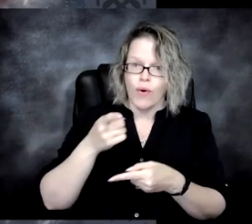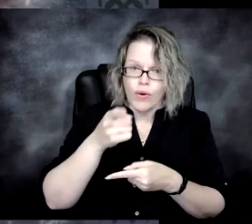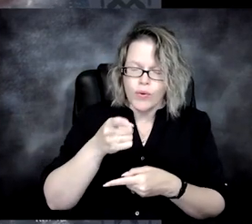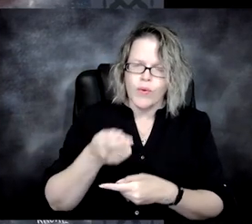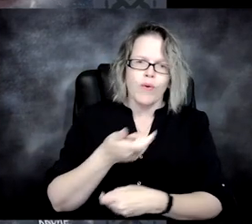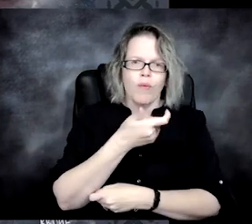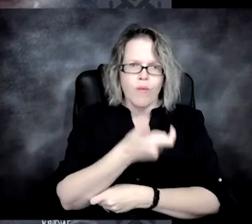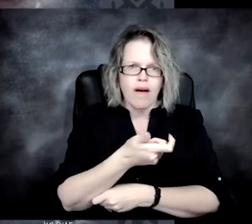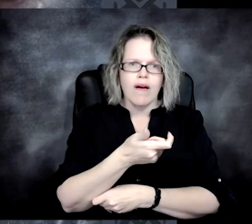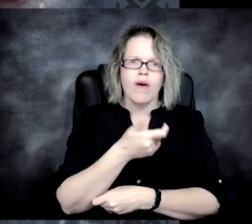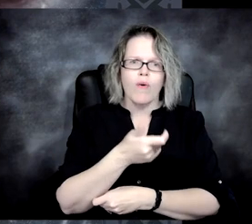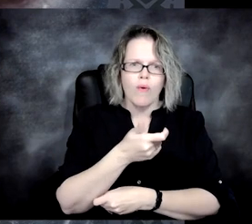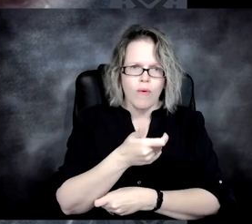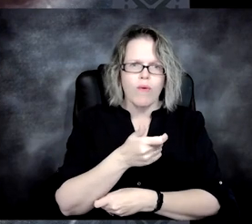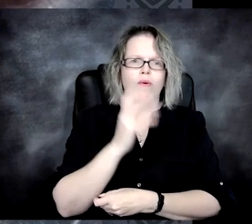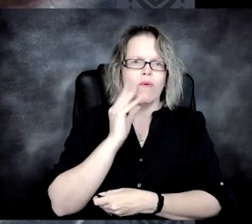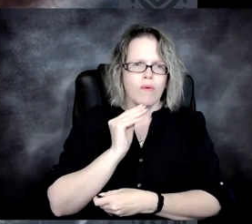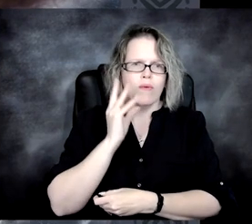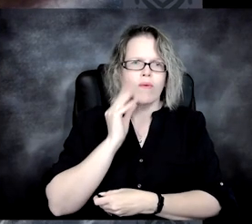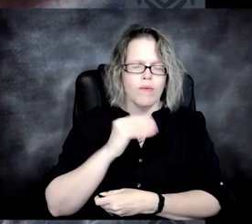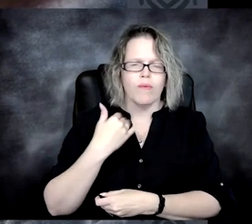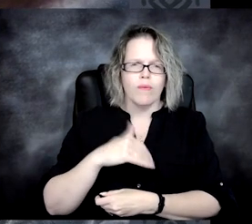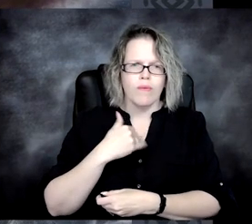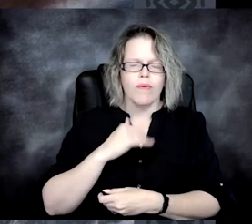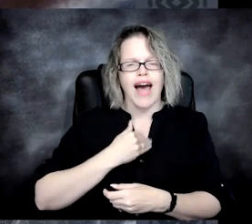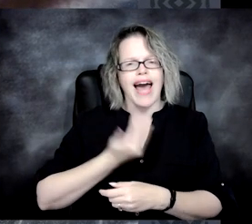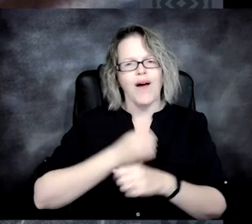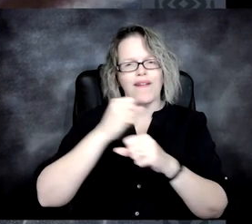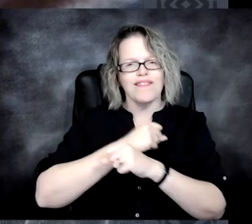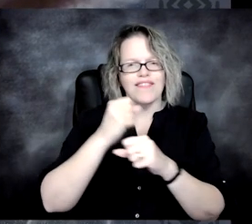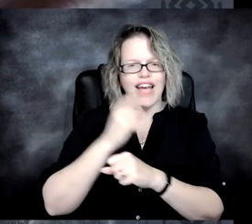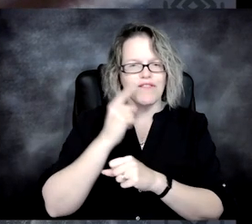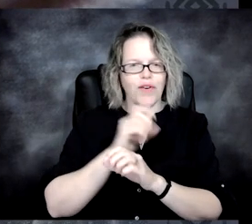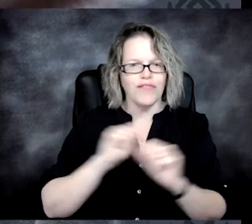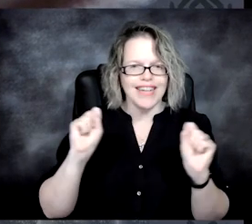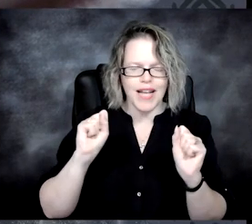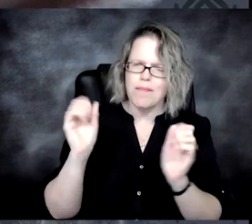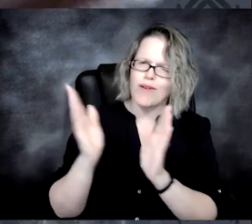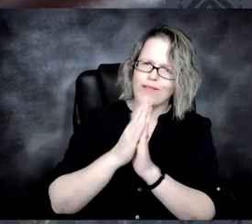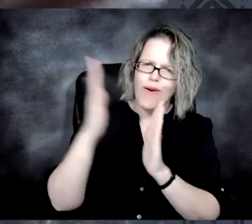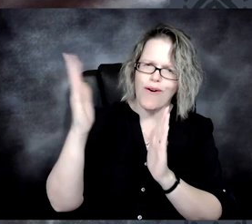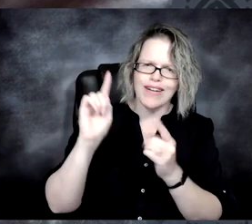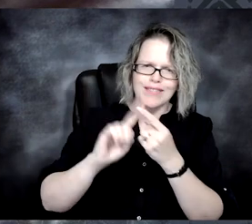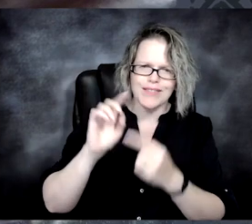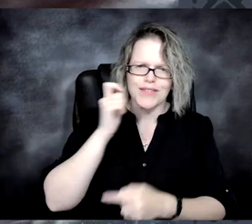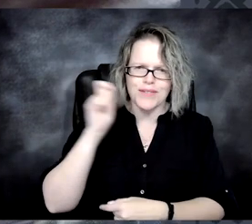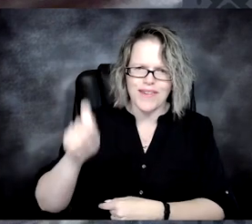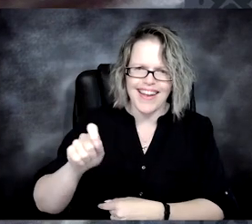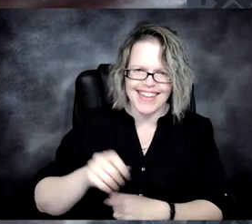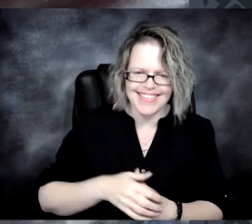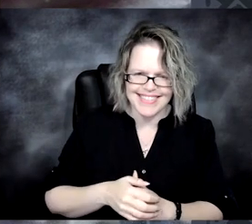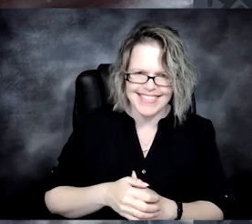you can even taste our fight for freedom. So thank you and glory to Ukraine. This